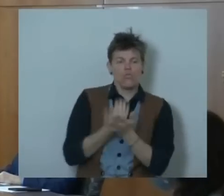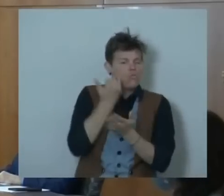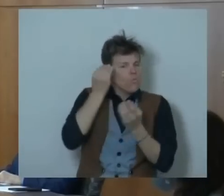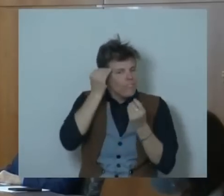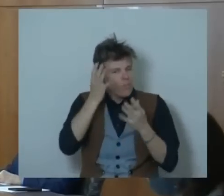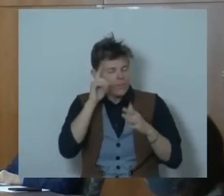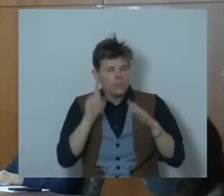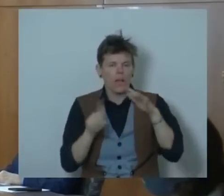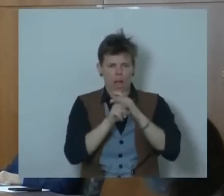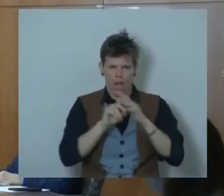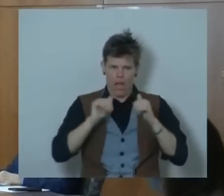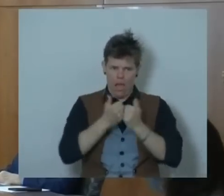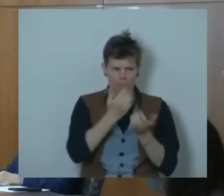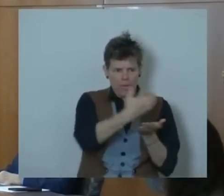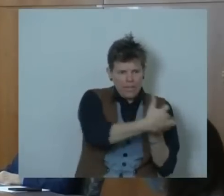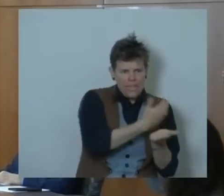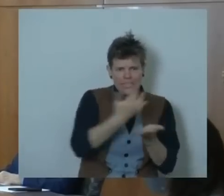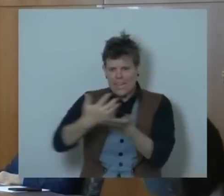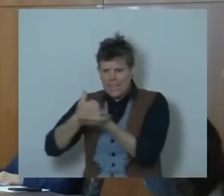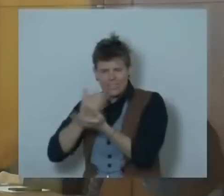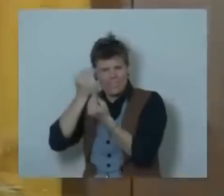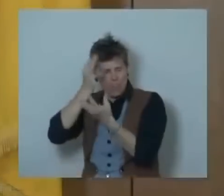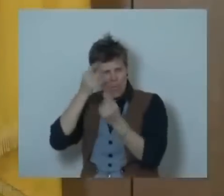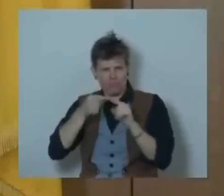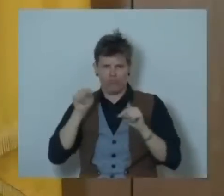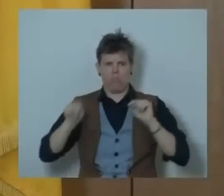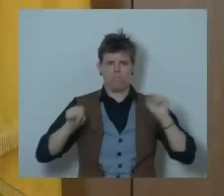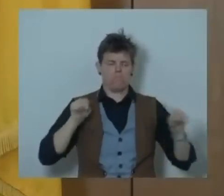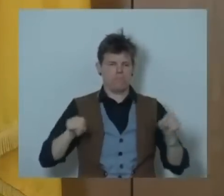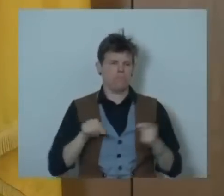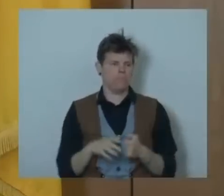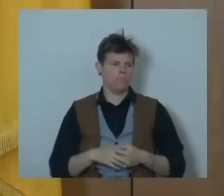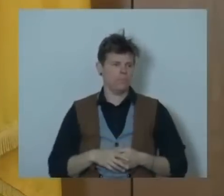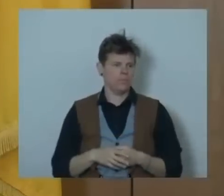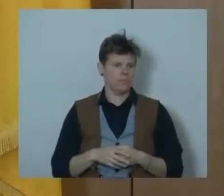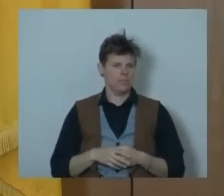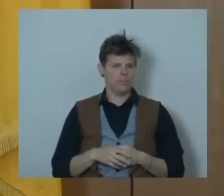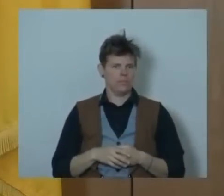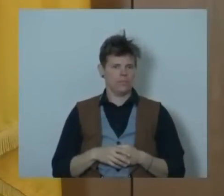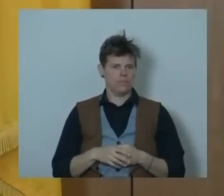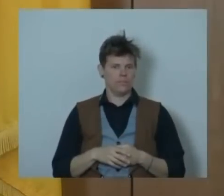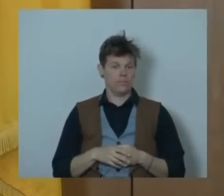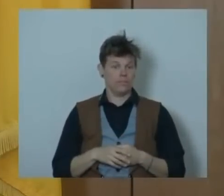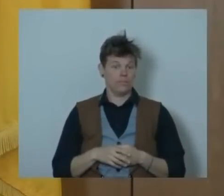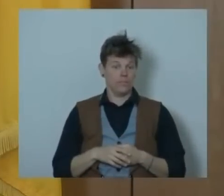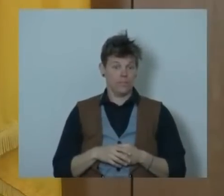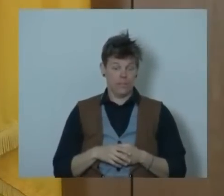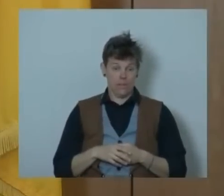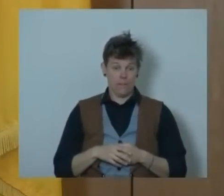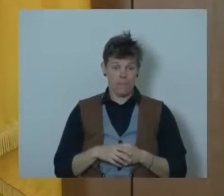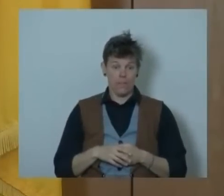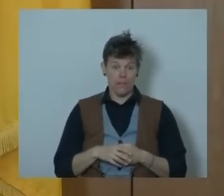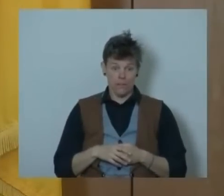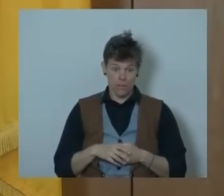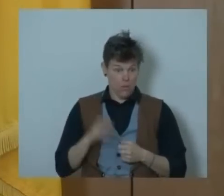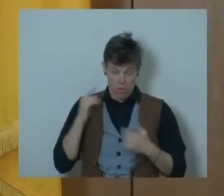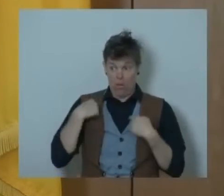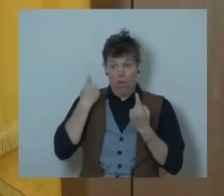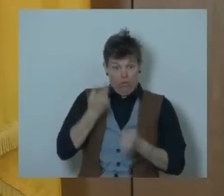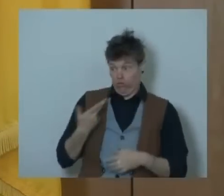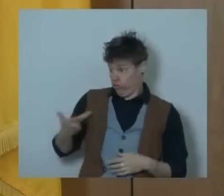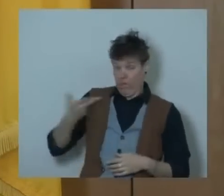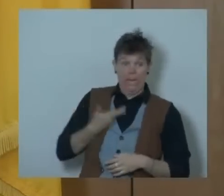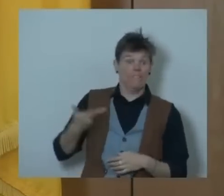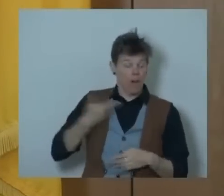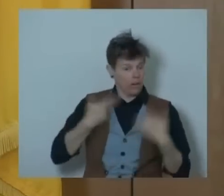that? Thank you. Who wants to go? We could all three of us have learned a great deal about that. I'll tell you what, I'm going to